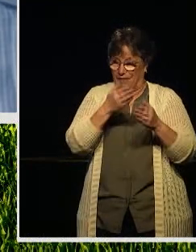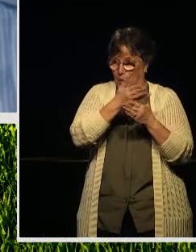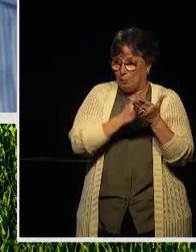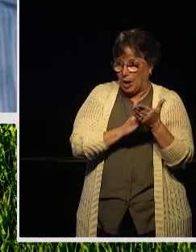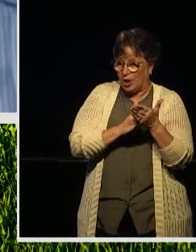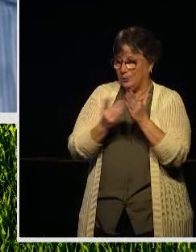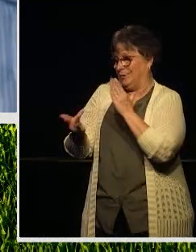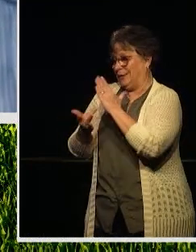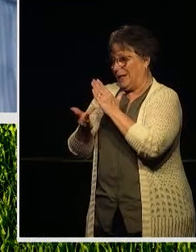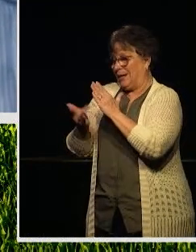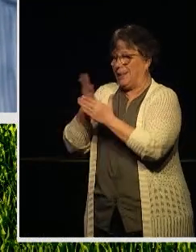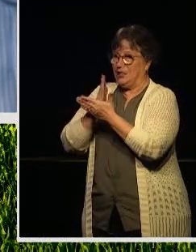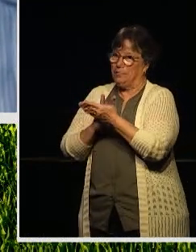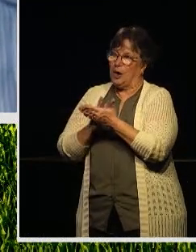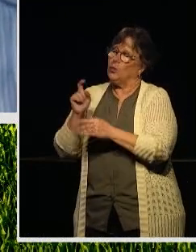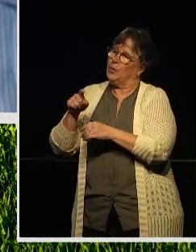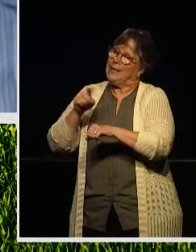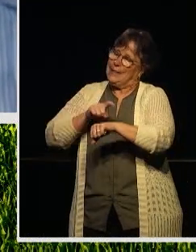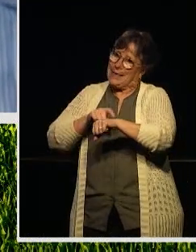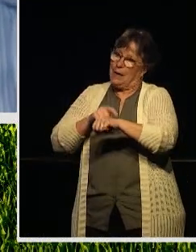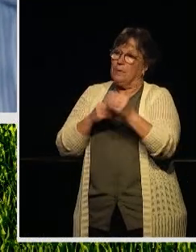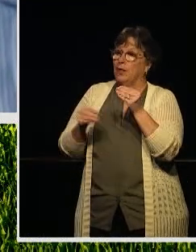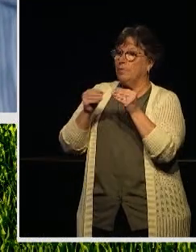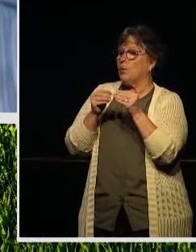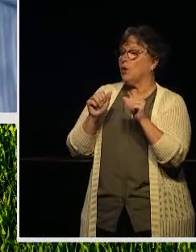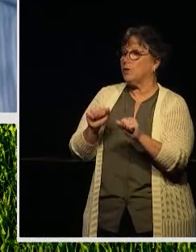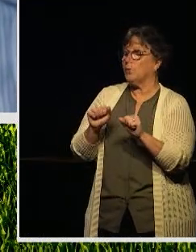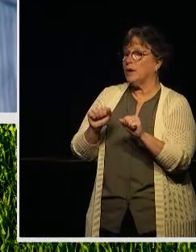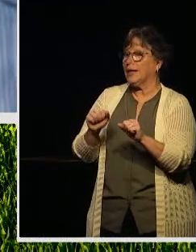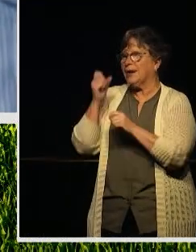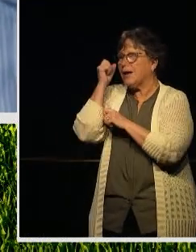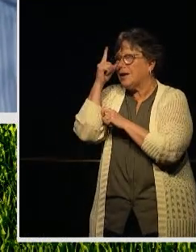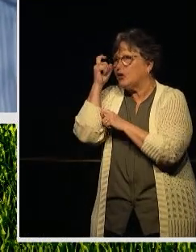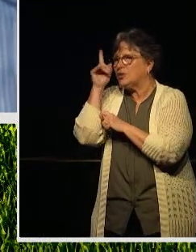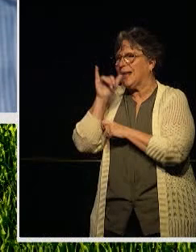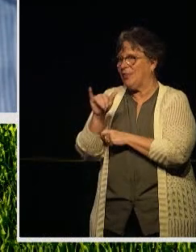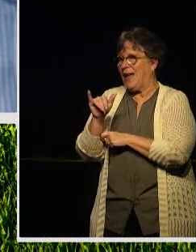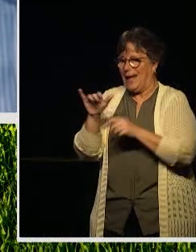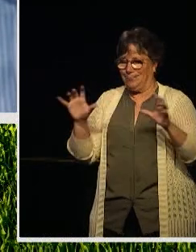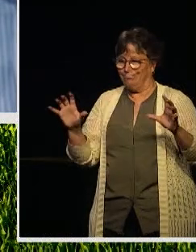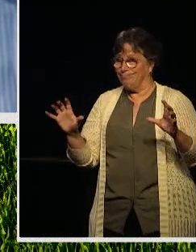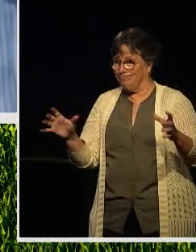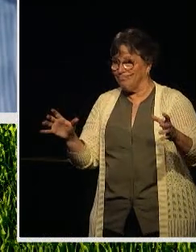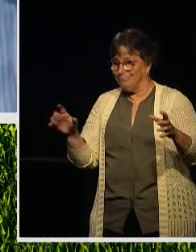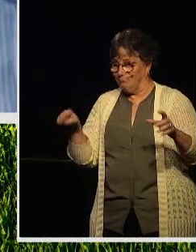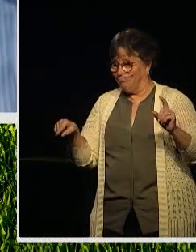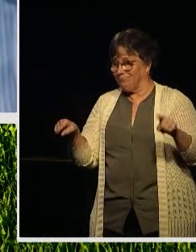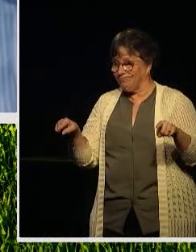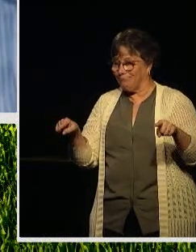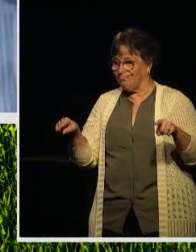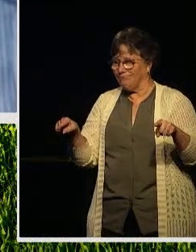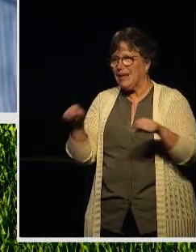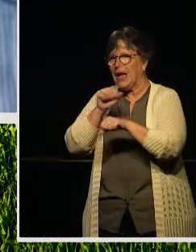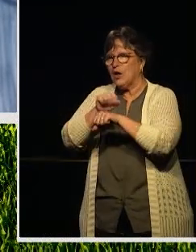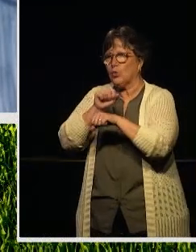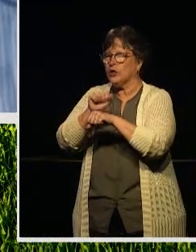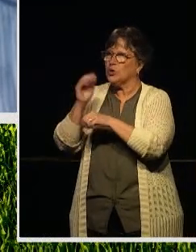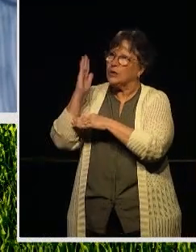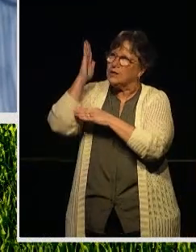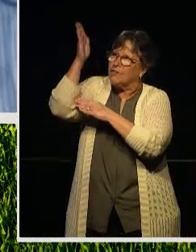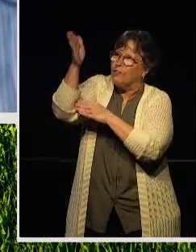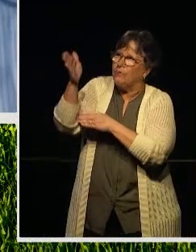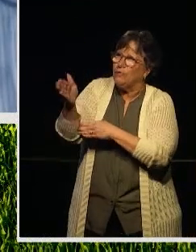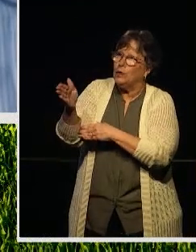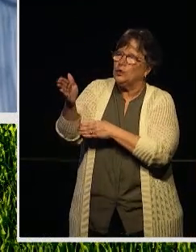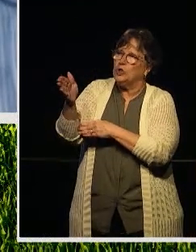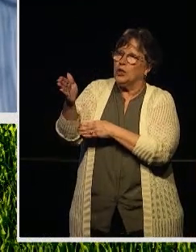the technology side. So, the more that we can understand that and work towards these longer term visions, the better off we'll